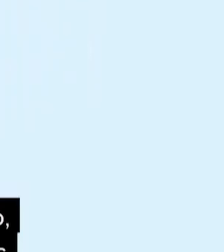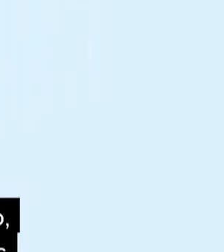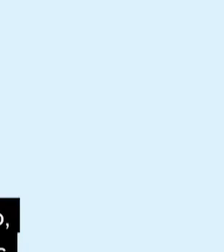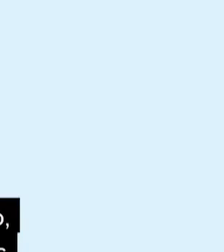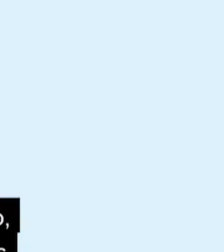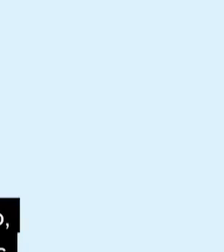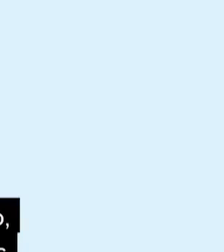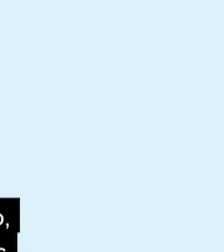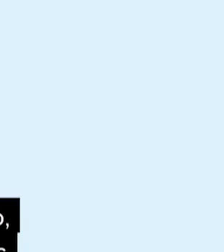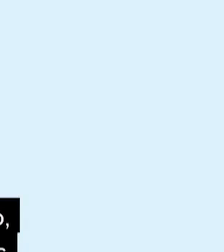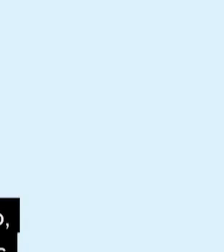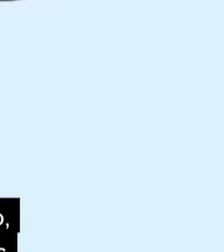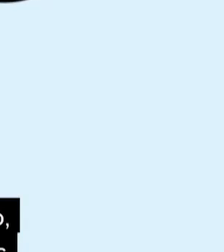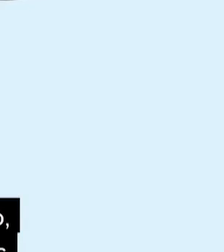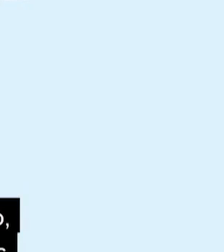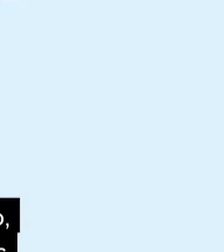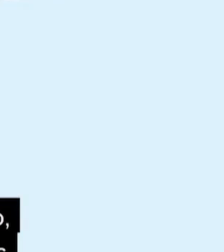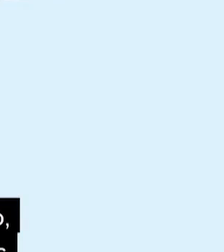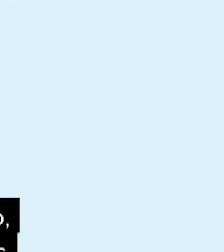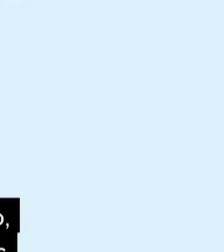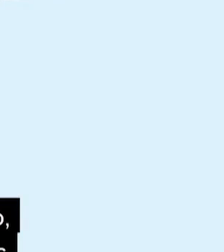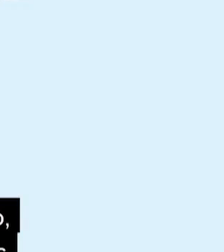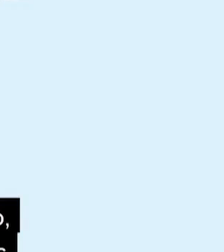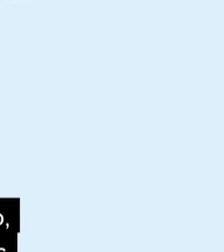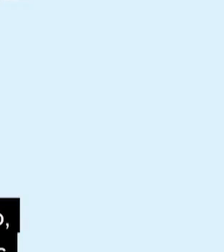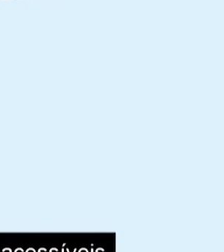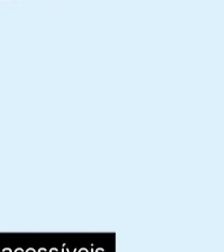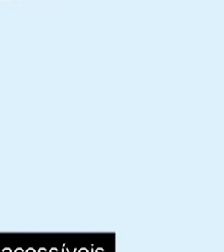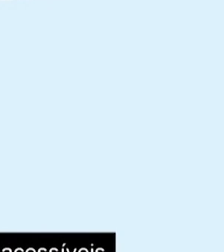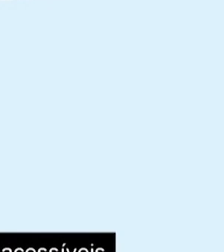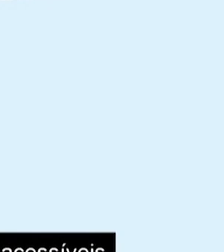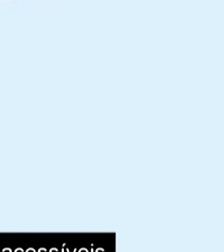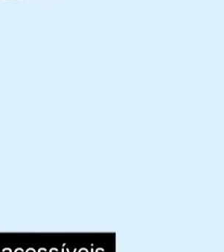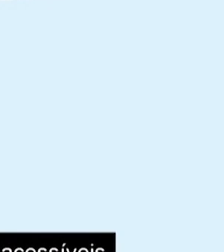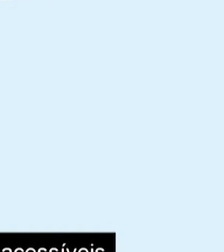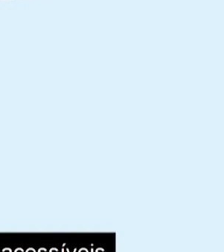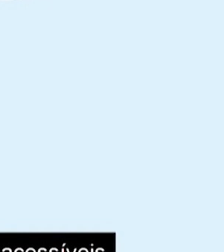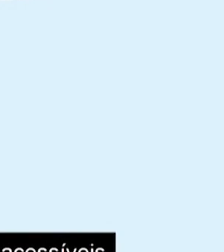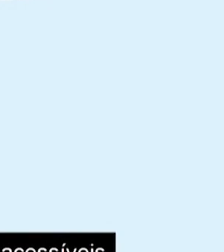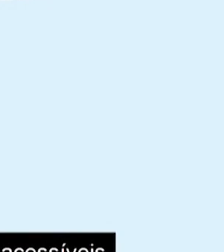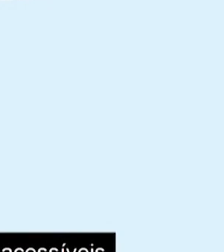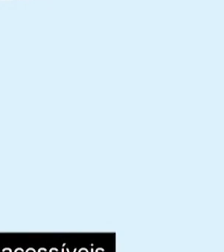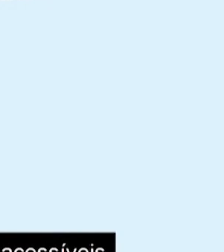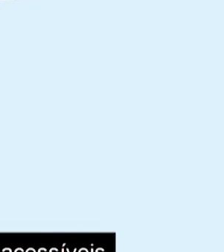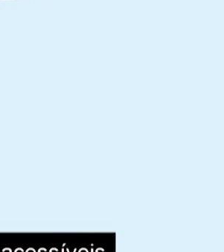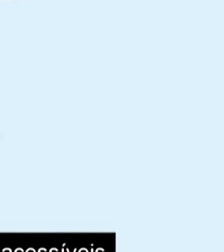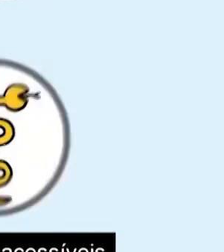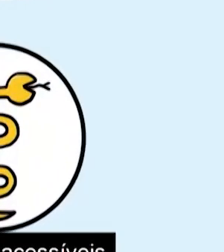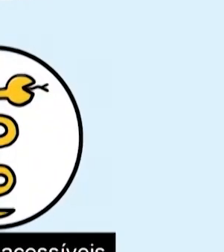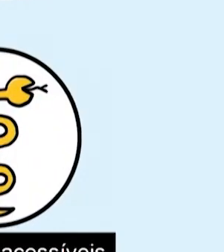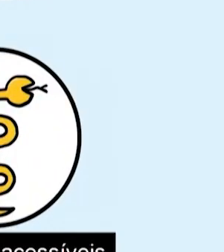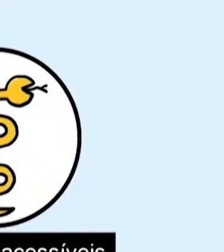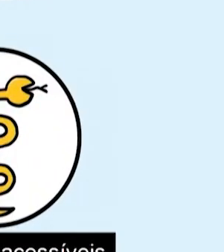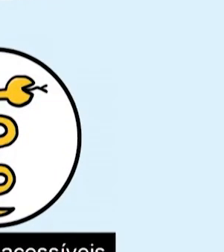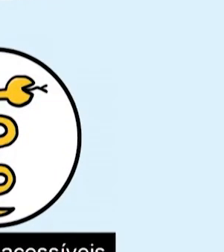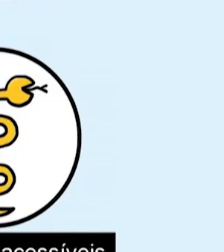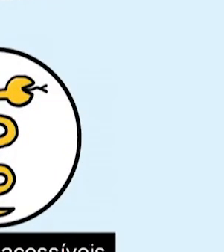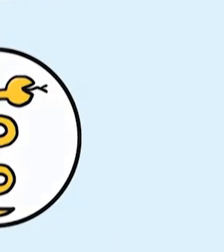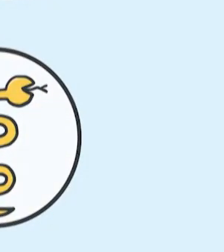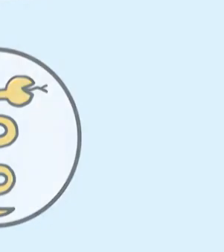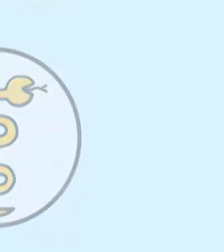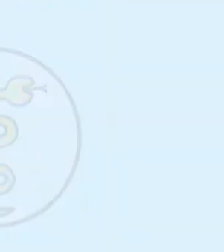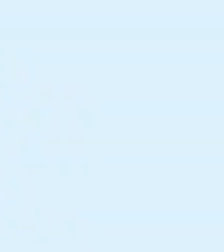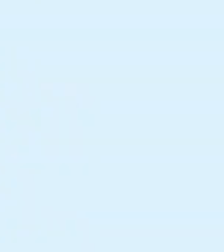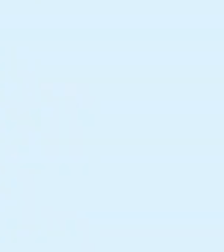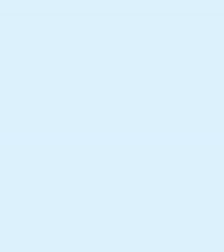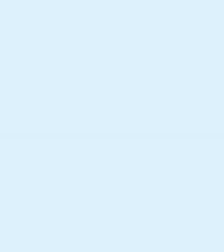access to the labour market, minimum income for their household, and access to affordable, high-quality education and healthcare.